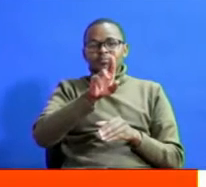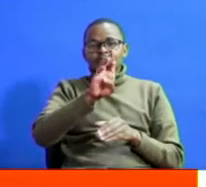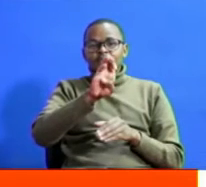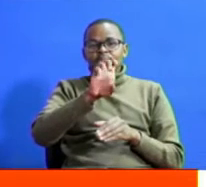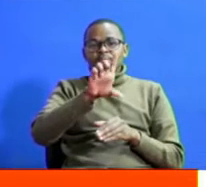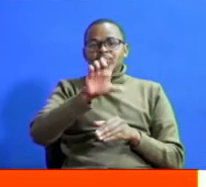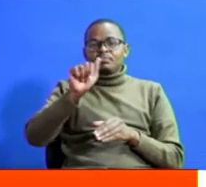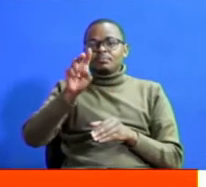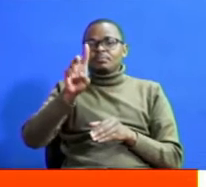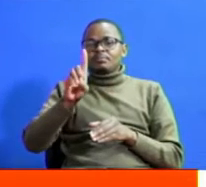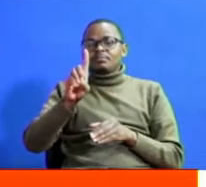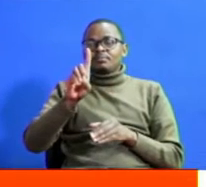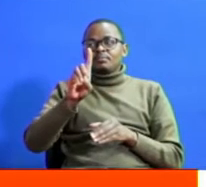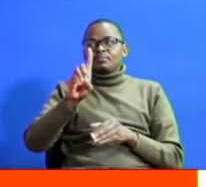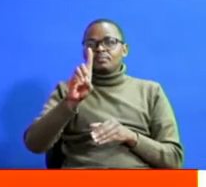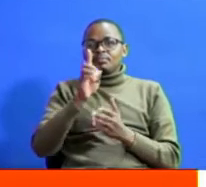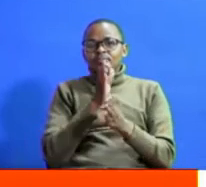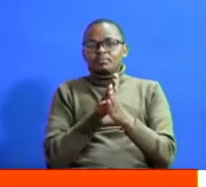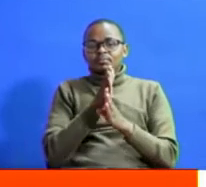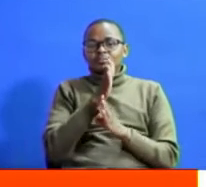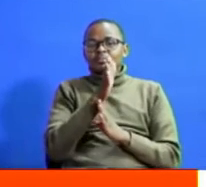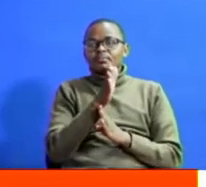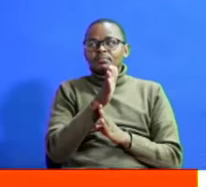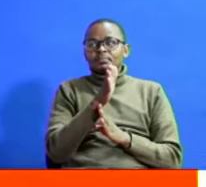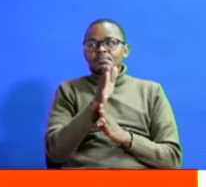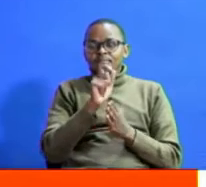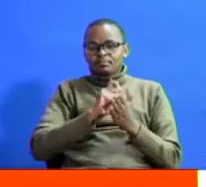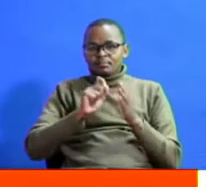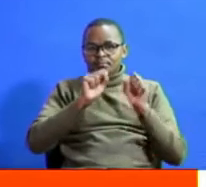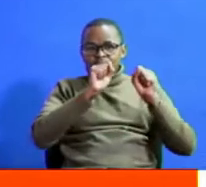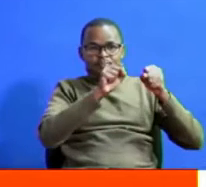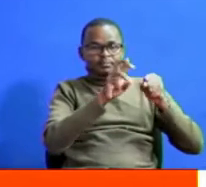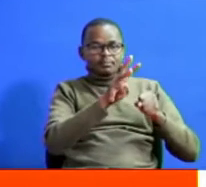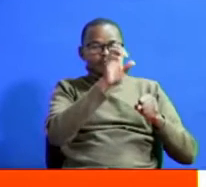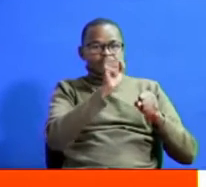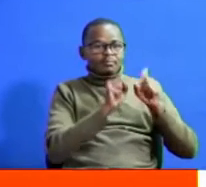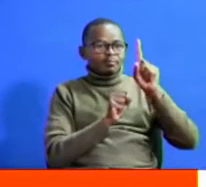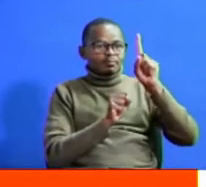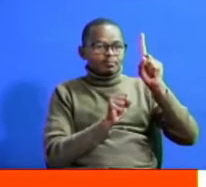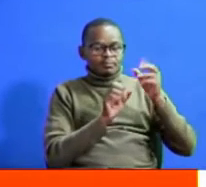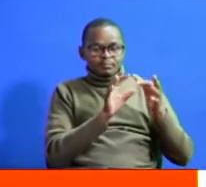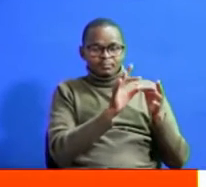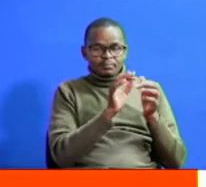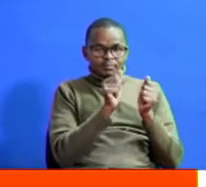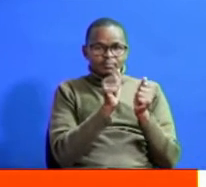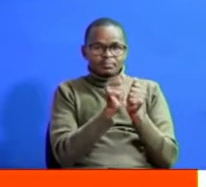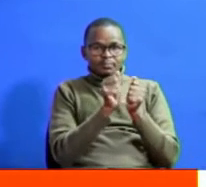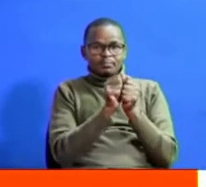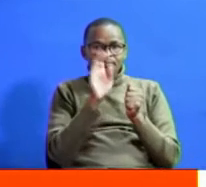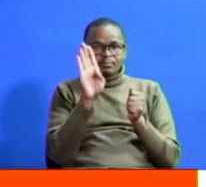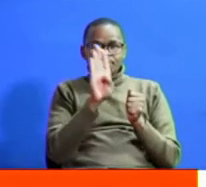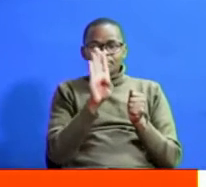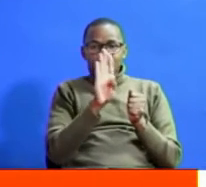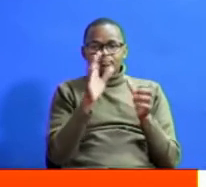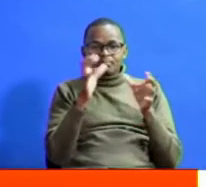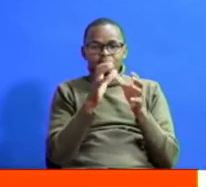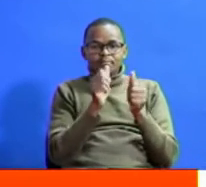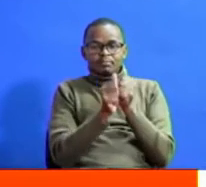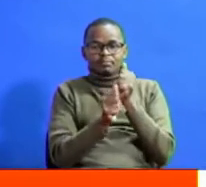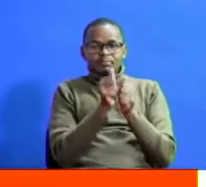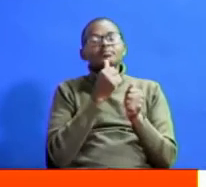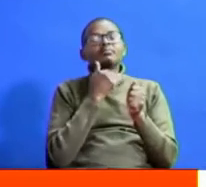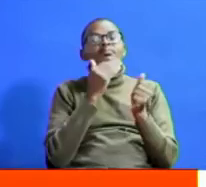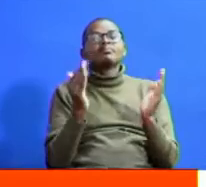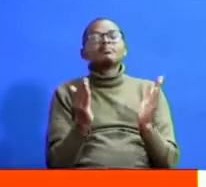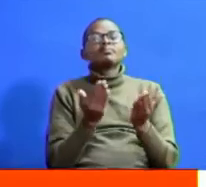Seychelles. Key among the signed agreements was one on cooperation in the blue economy sector, which seeks to